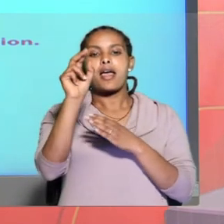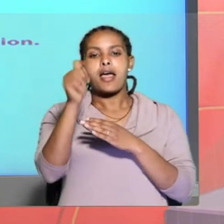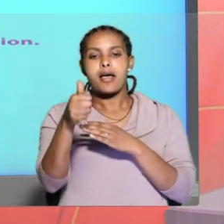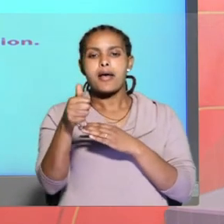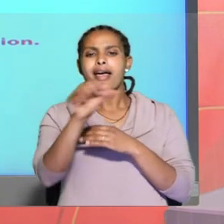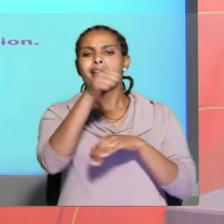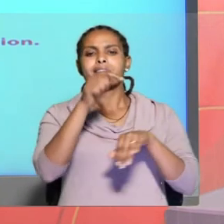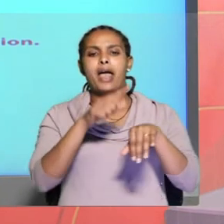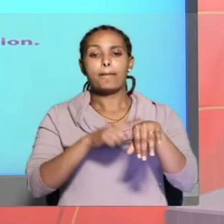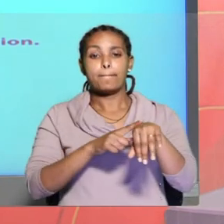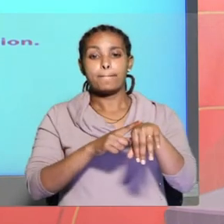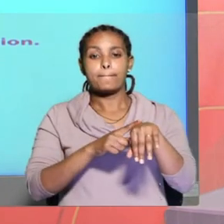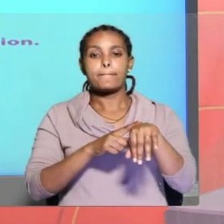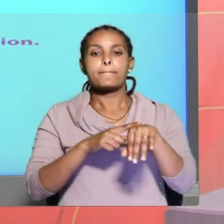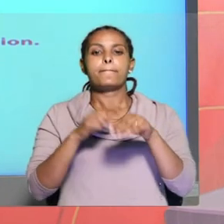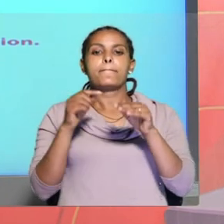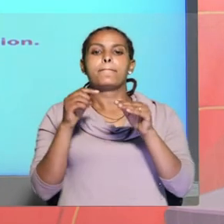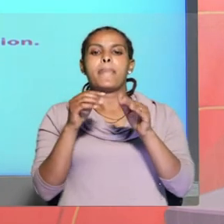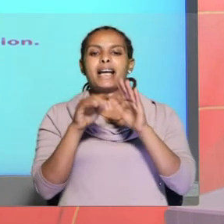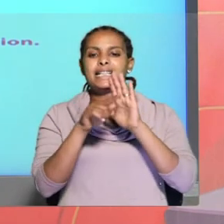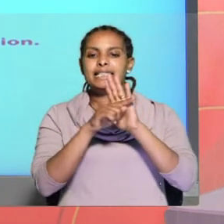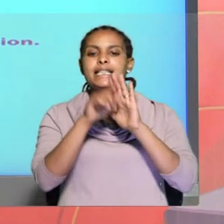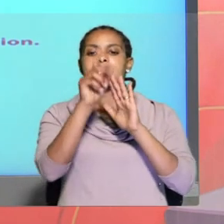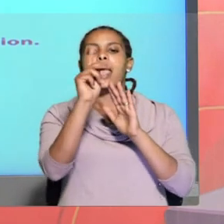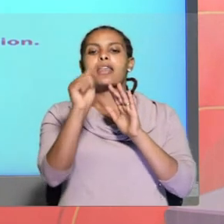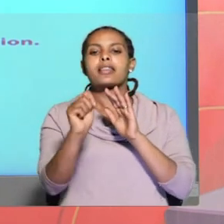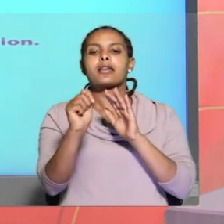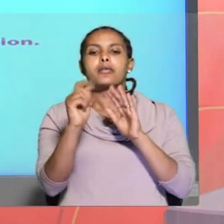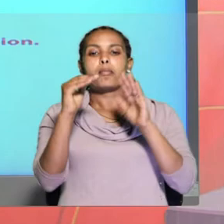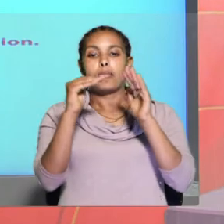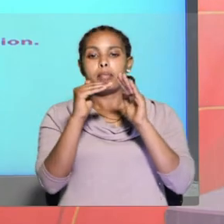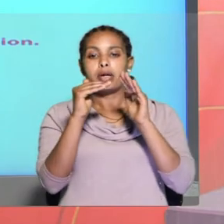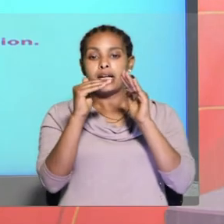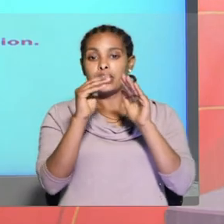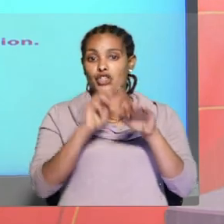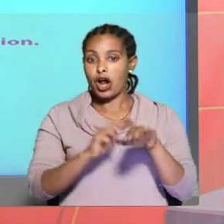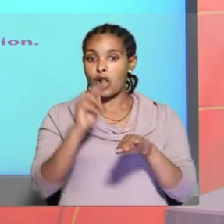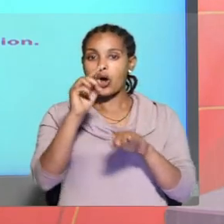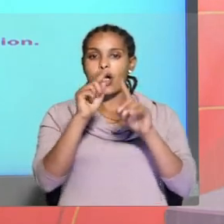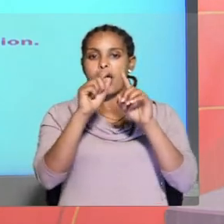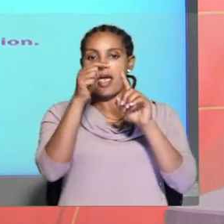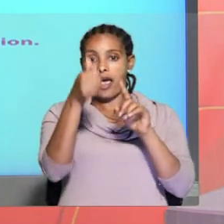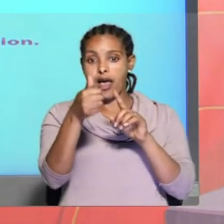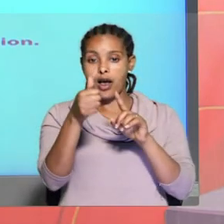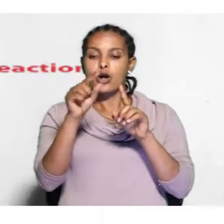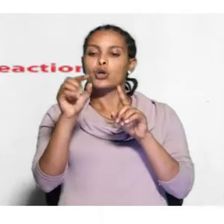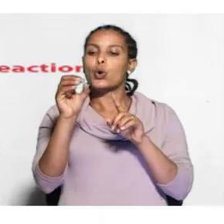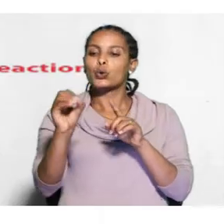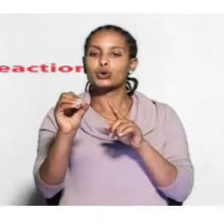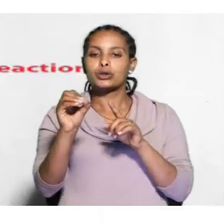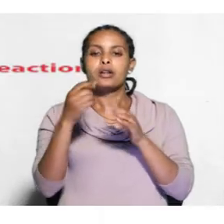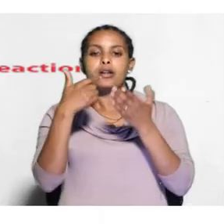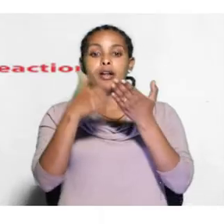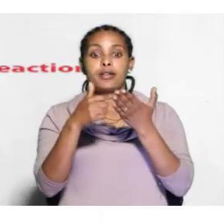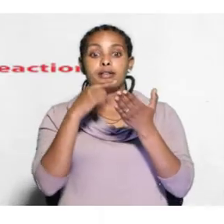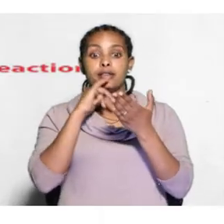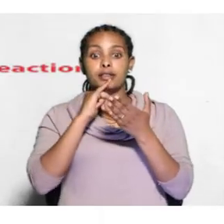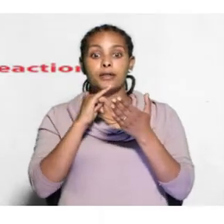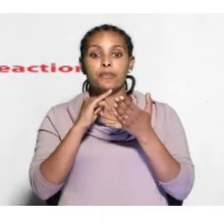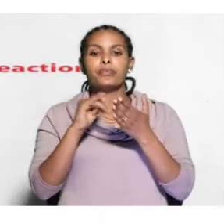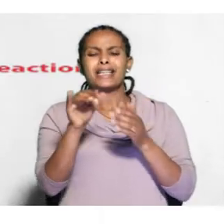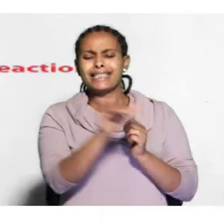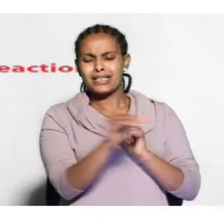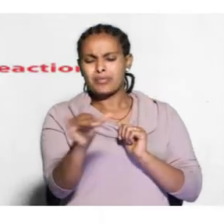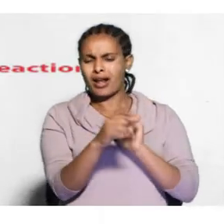at any time t equal minus kt plus initial concentration anodes now this is